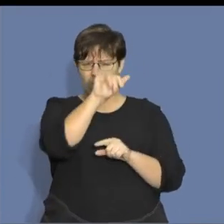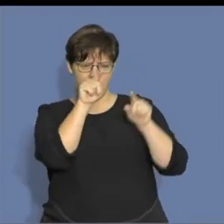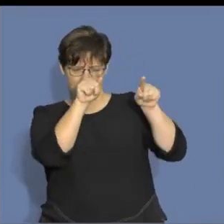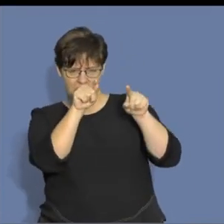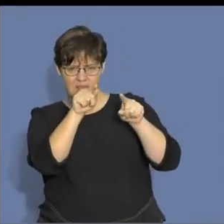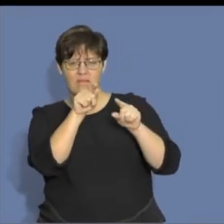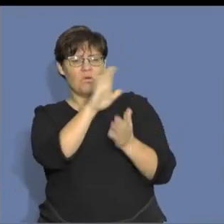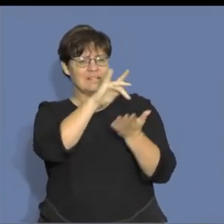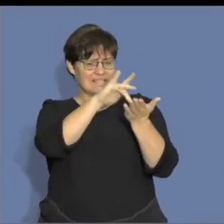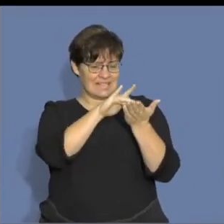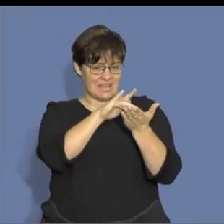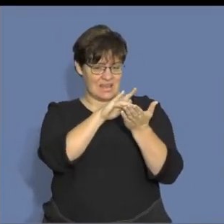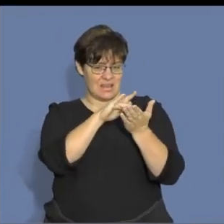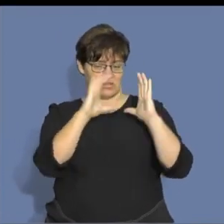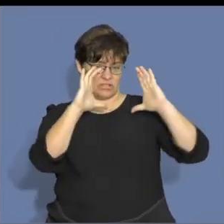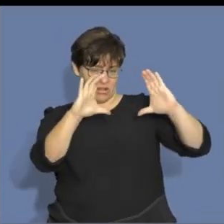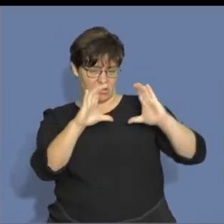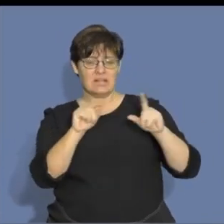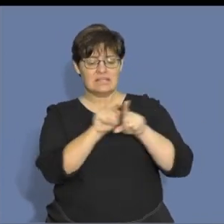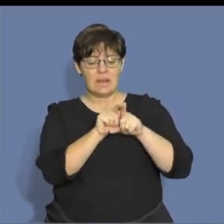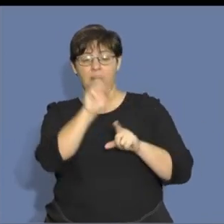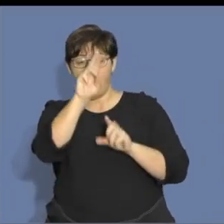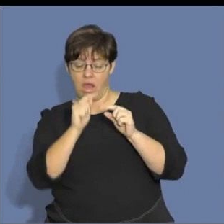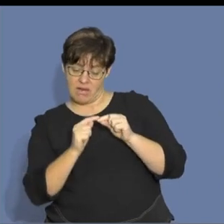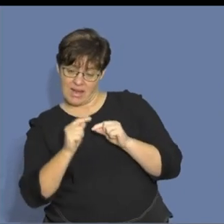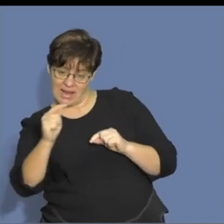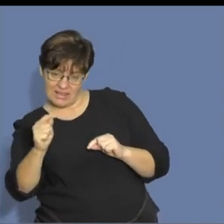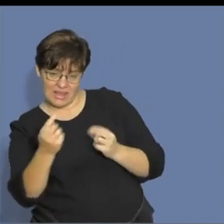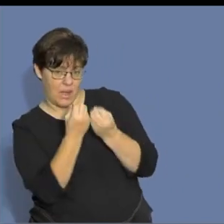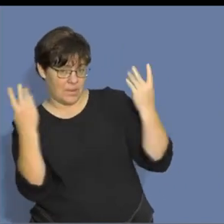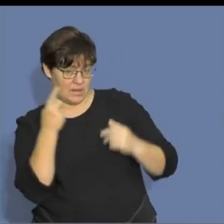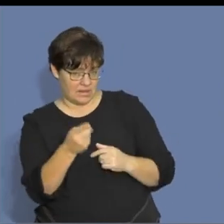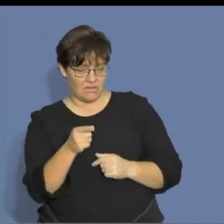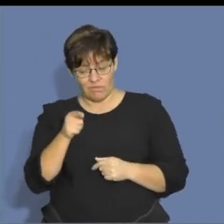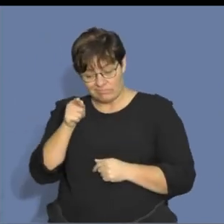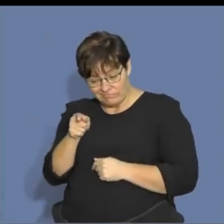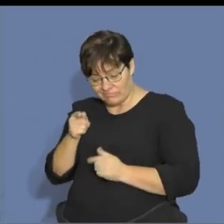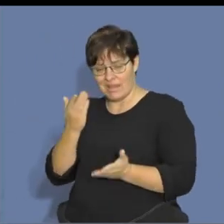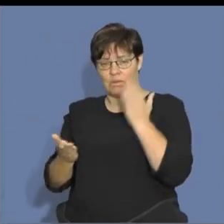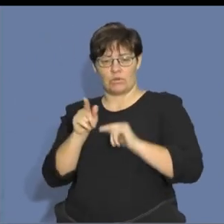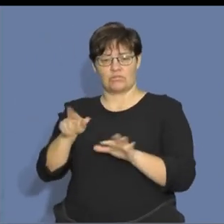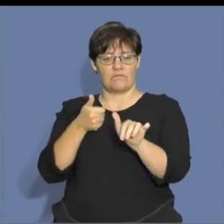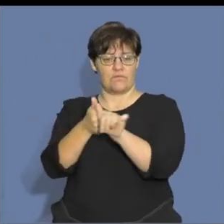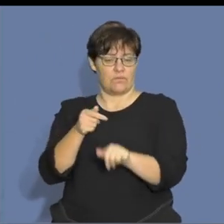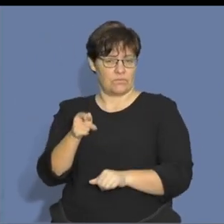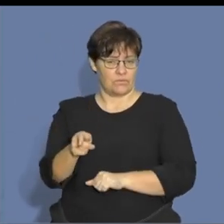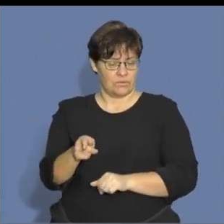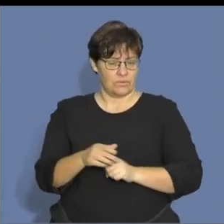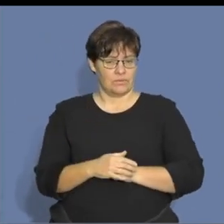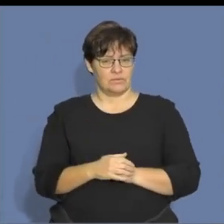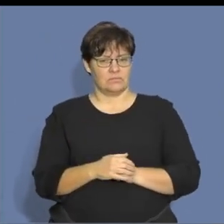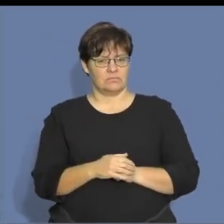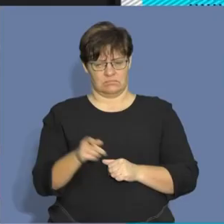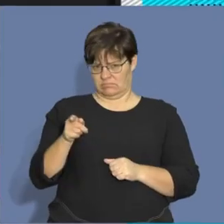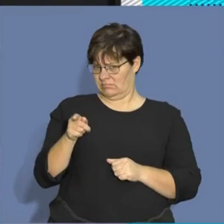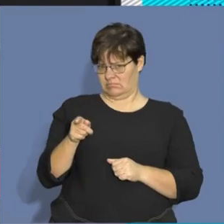the radius, the length of the radius of that equation. Now, this doesn't